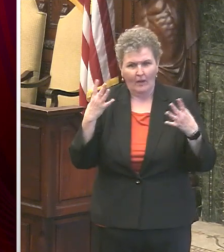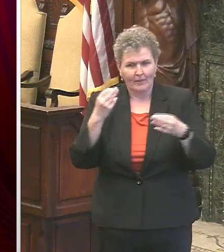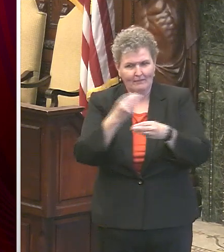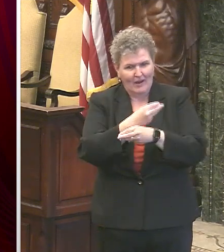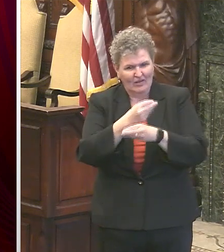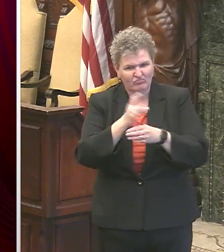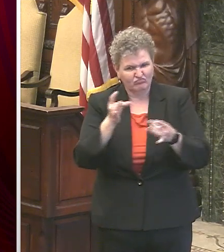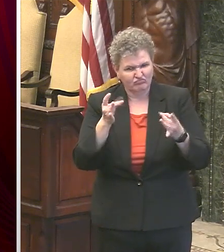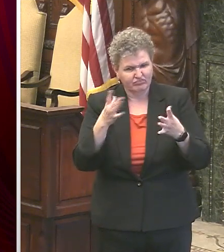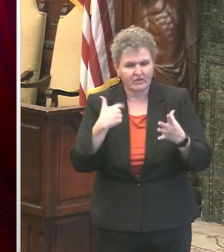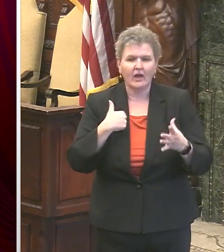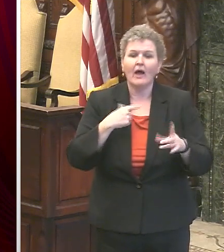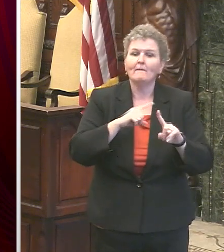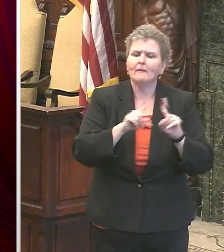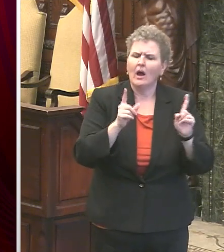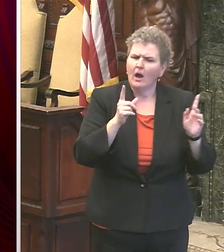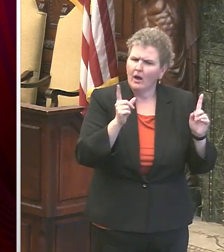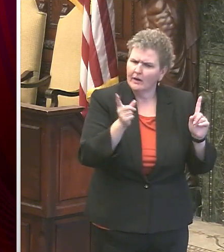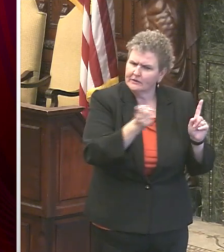sure the